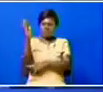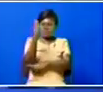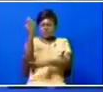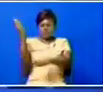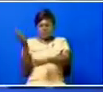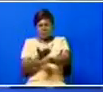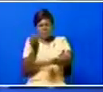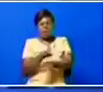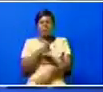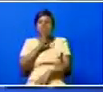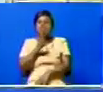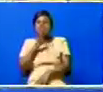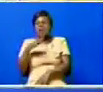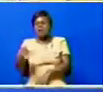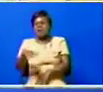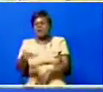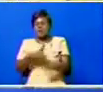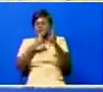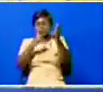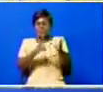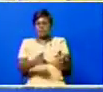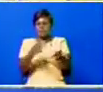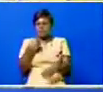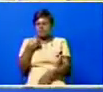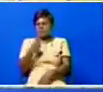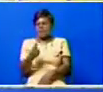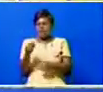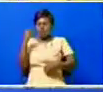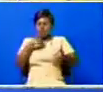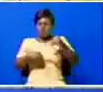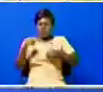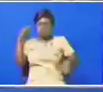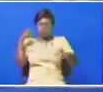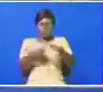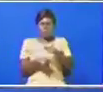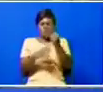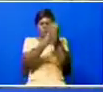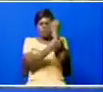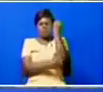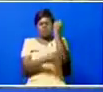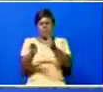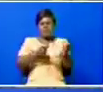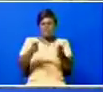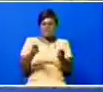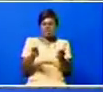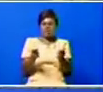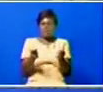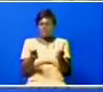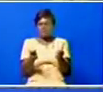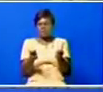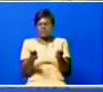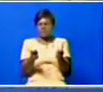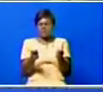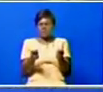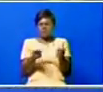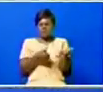our water towers. The report cites deep-rooted corruption, poor management of commercial forest plantations,